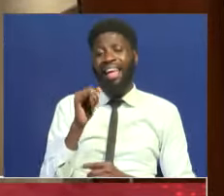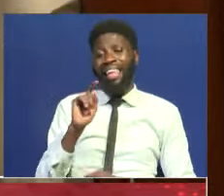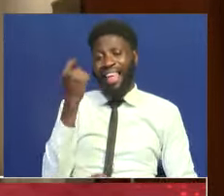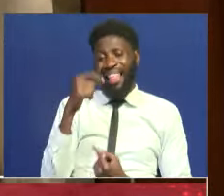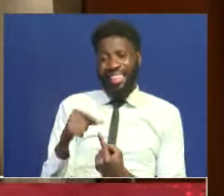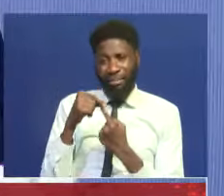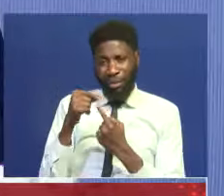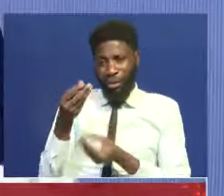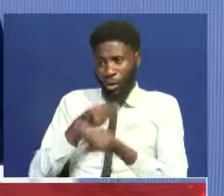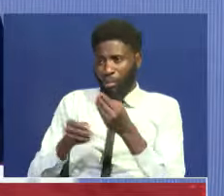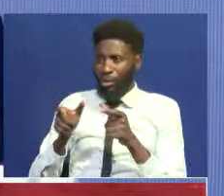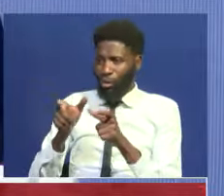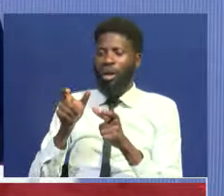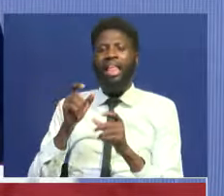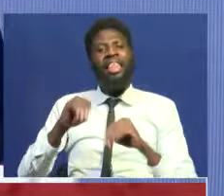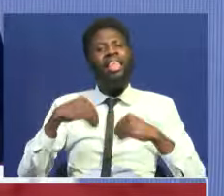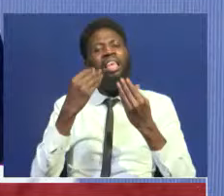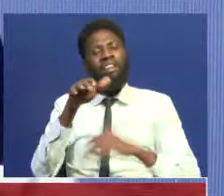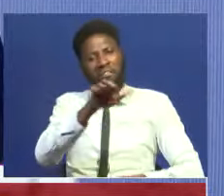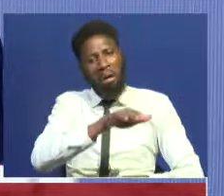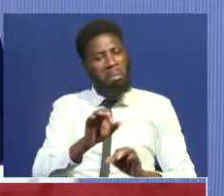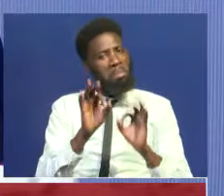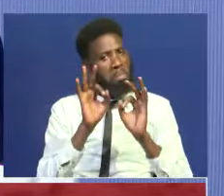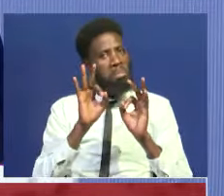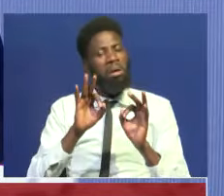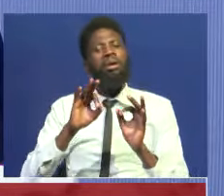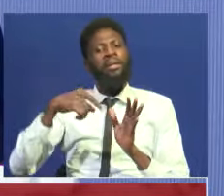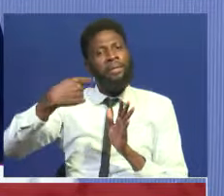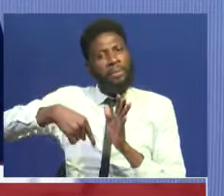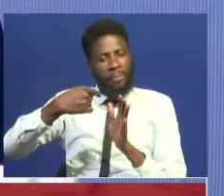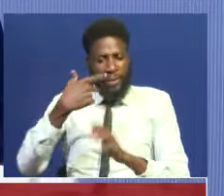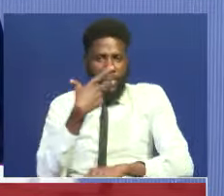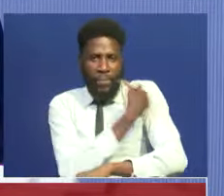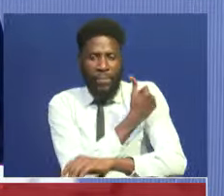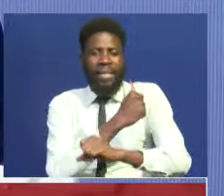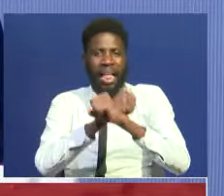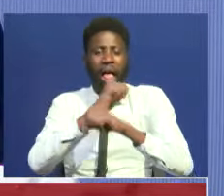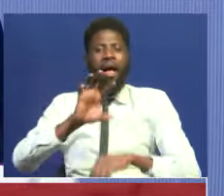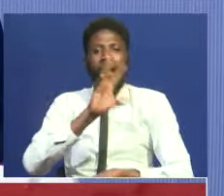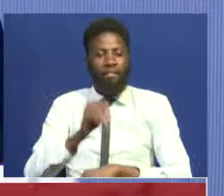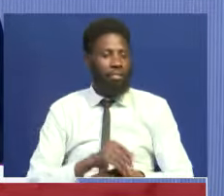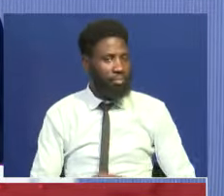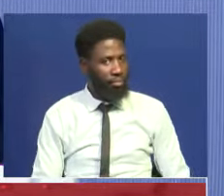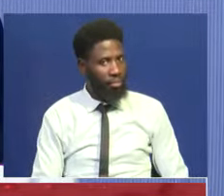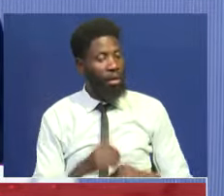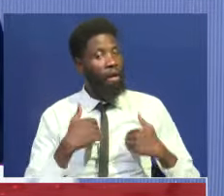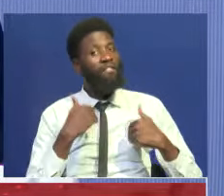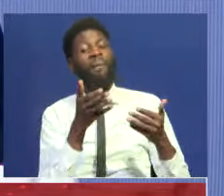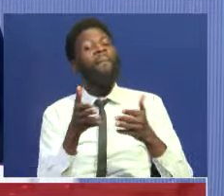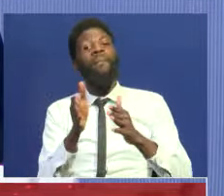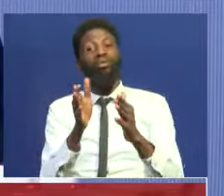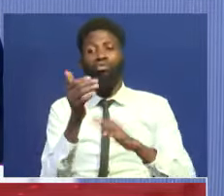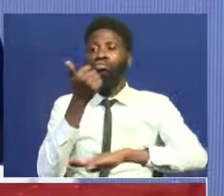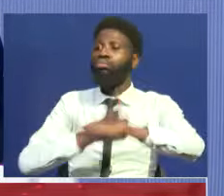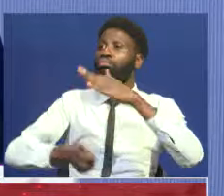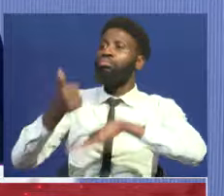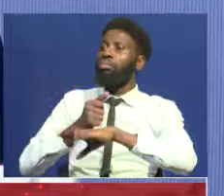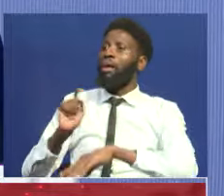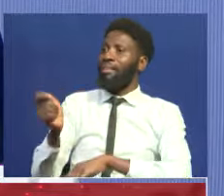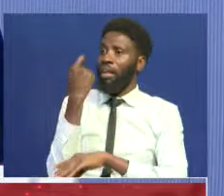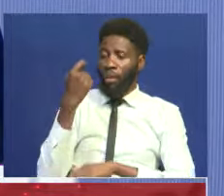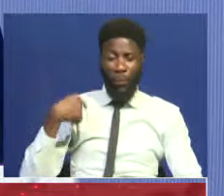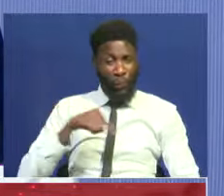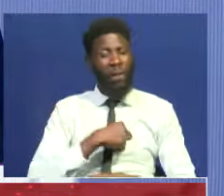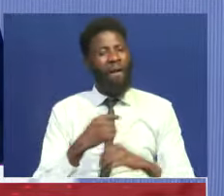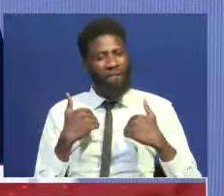manufacturing in Africa. And you have an opportunity to set this up in Kenya. We have a special economic zone ready that you can